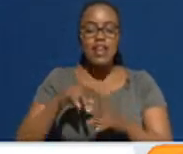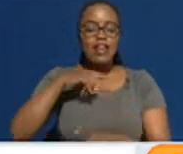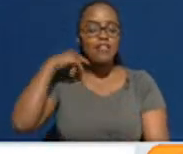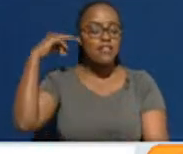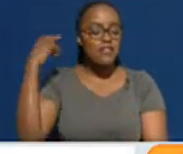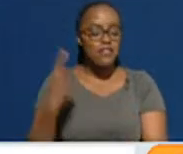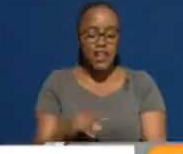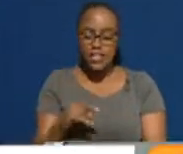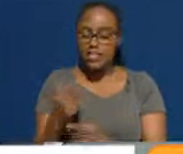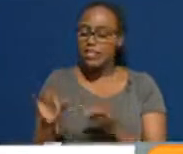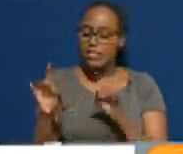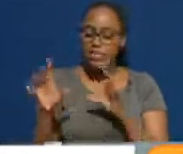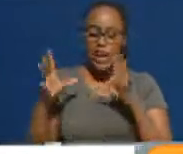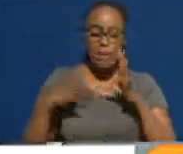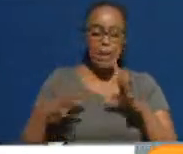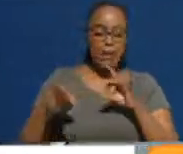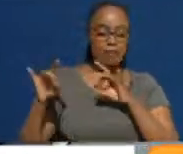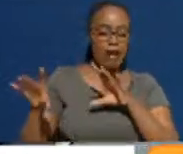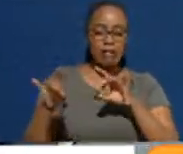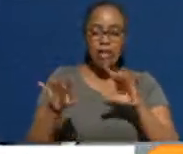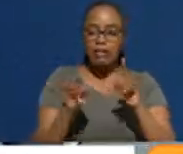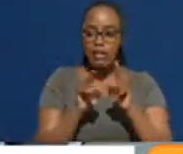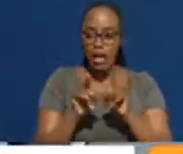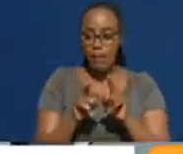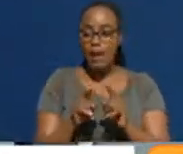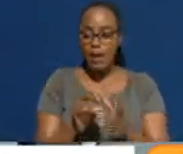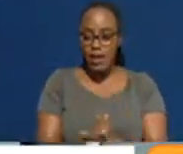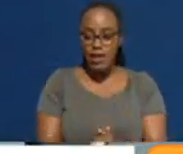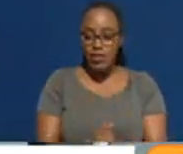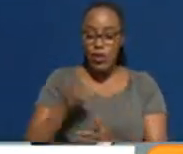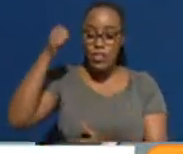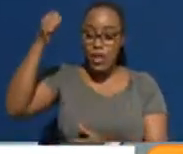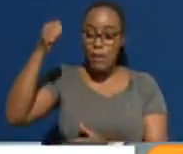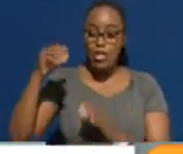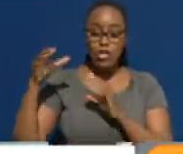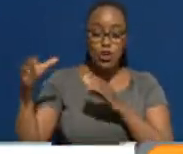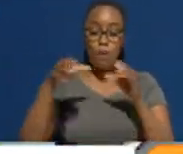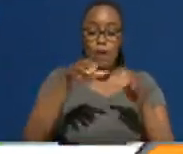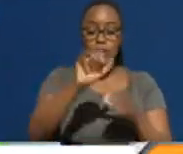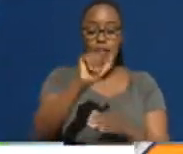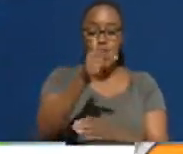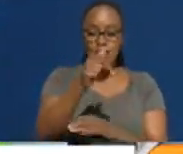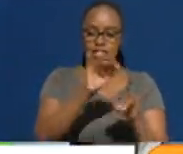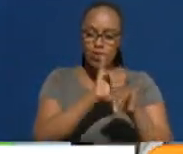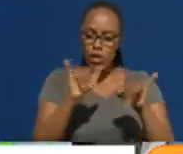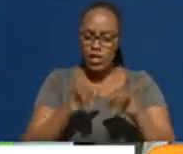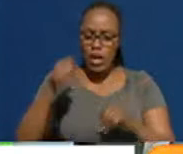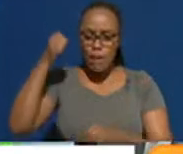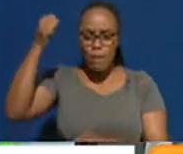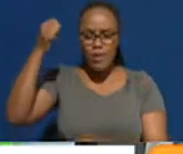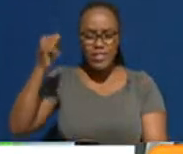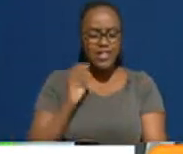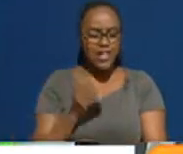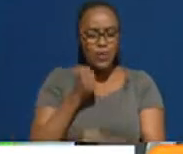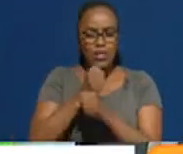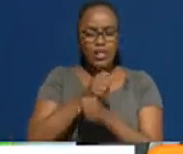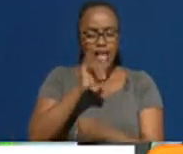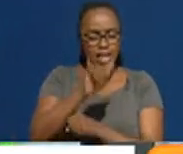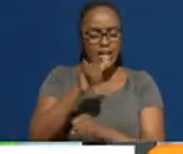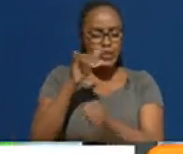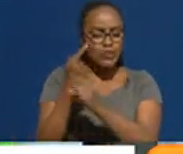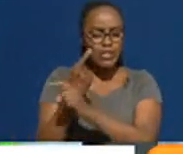bedfellows. And yet, the Political Parties Act was meant to sanitize our politics. We've done all manner of